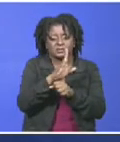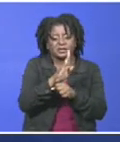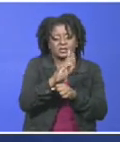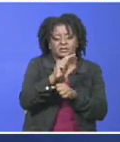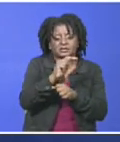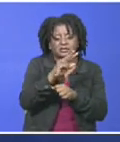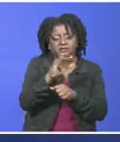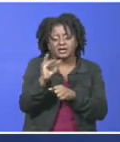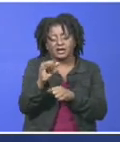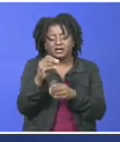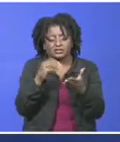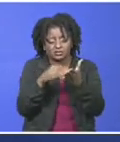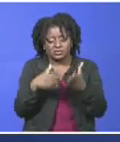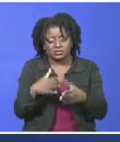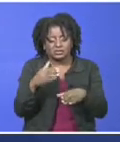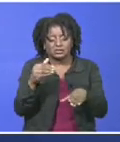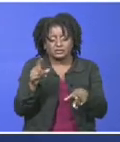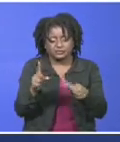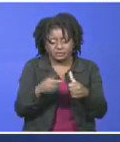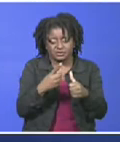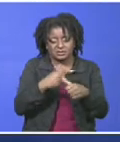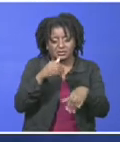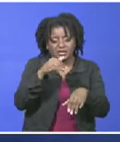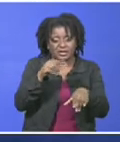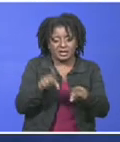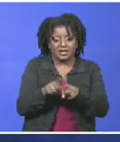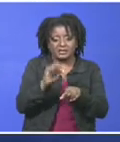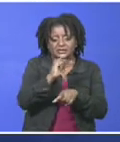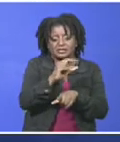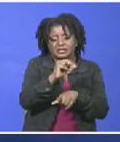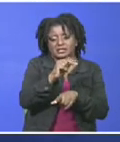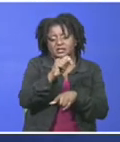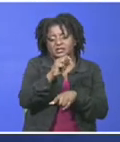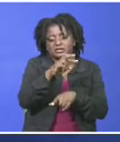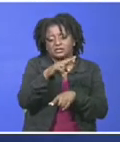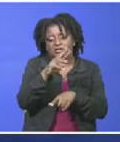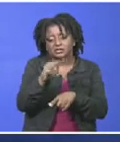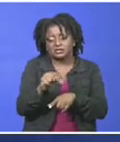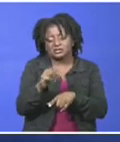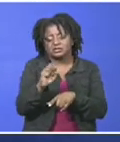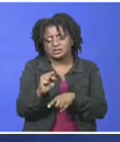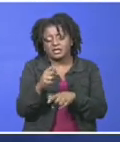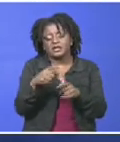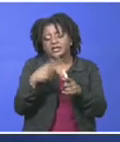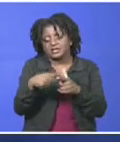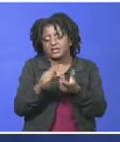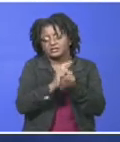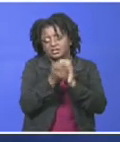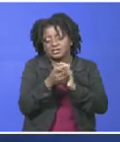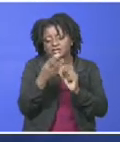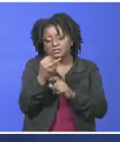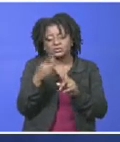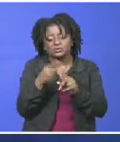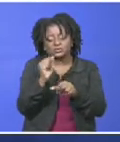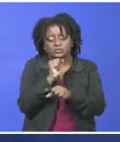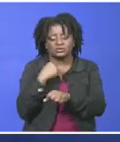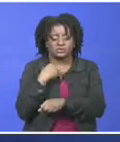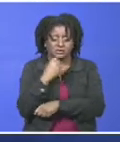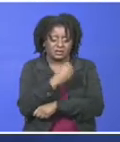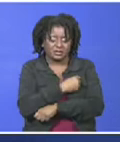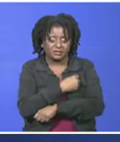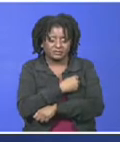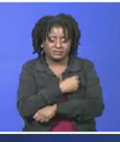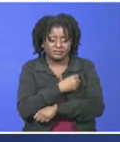as interns and then possibly convert them to full-time employees. And basically we get the feedback from them, those